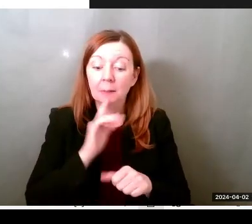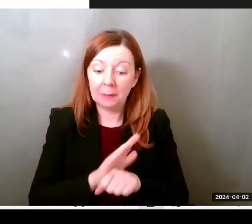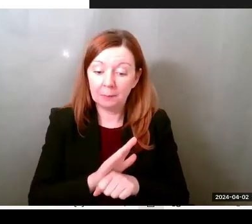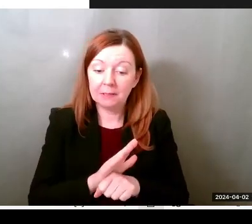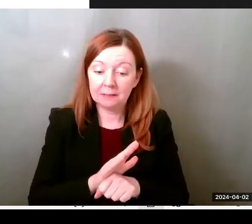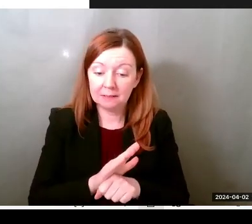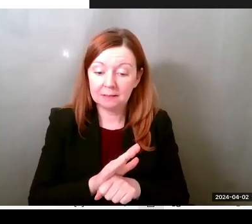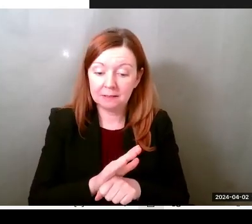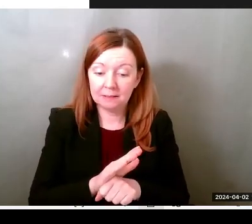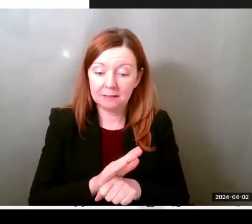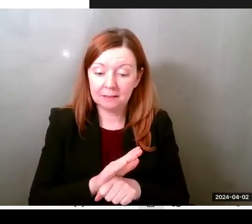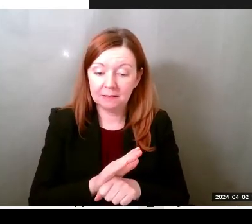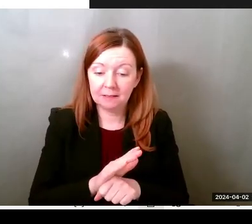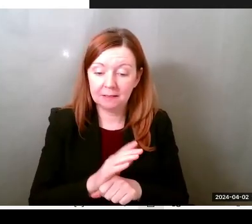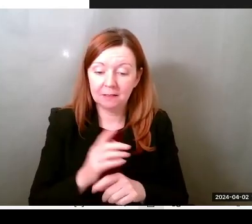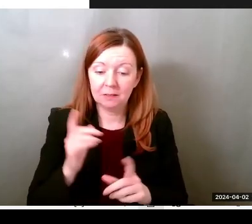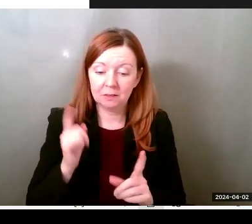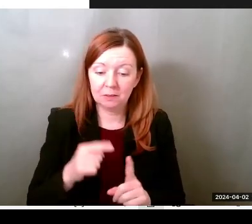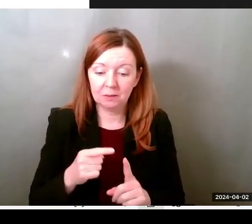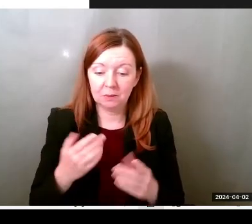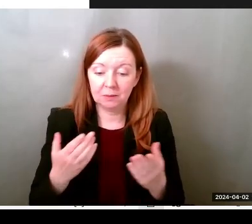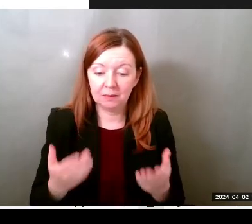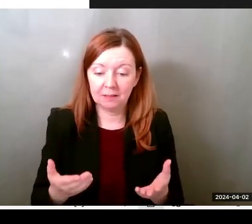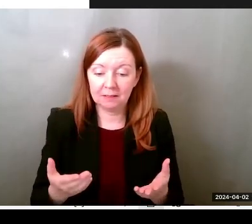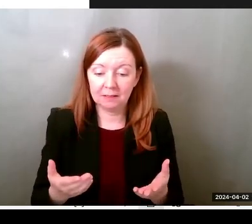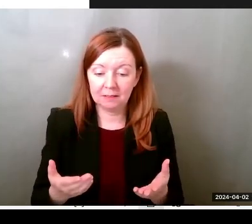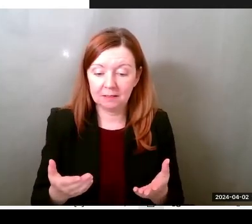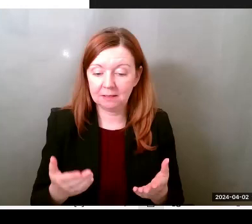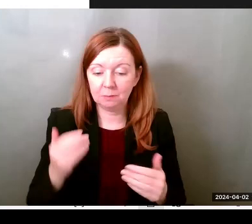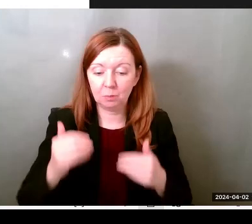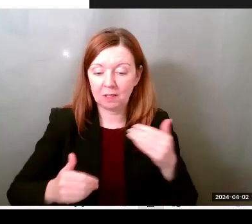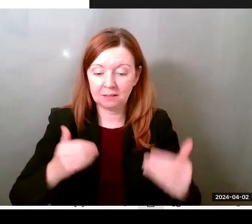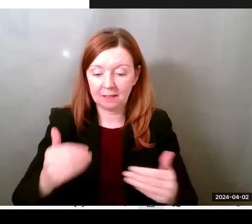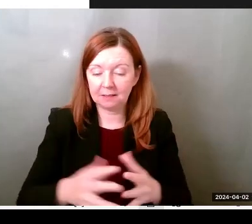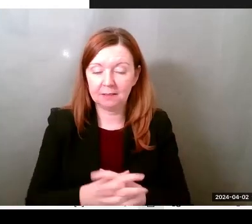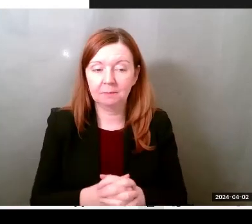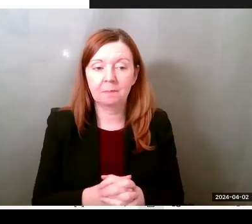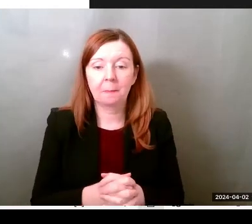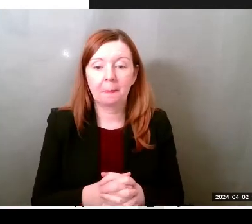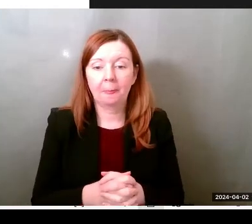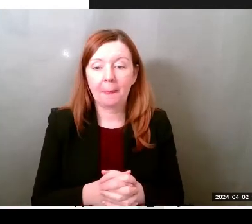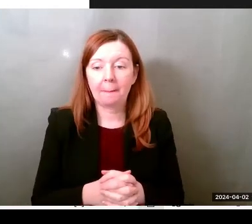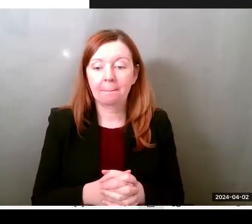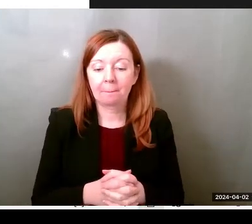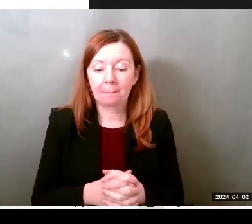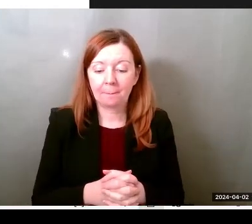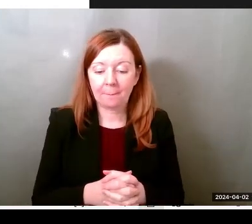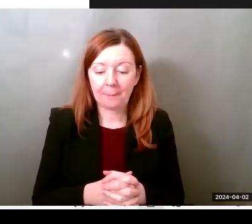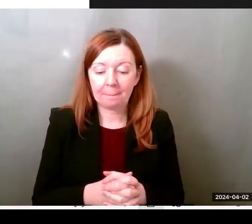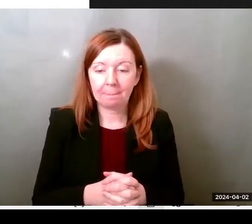commitment to this process and their